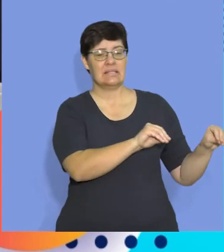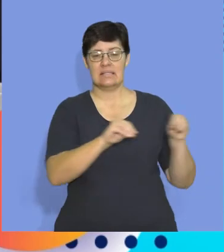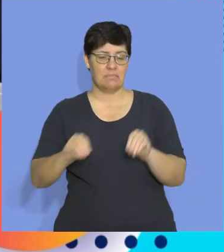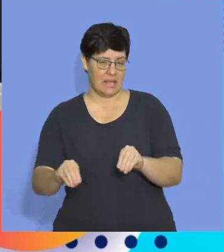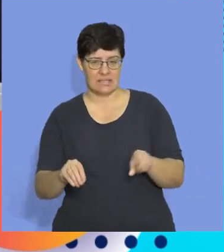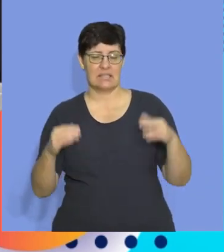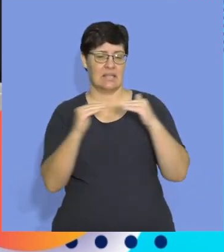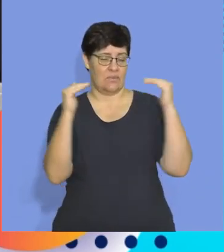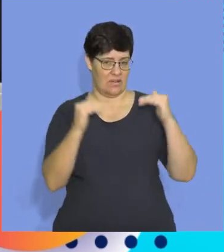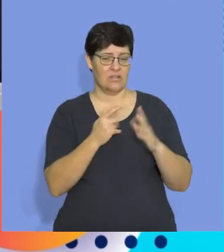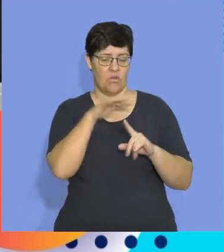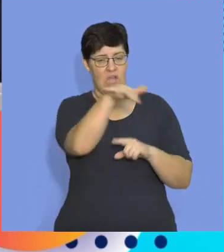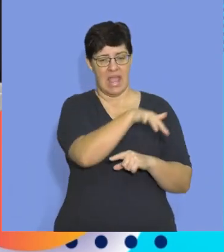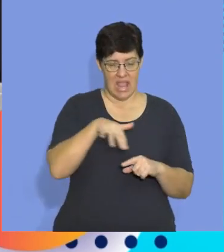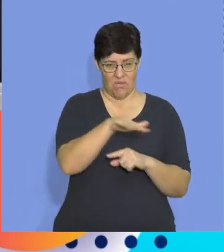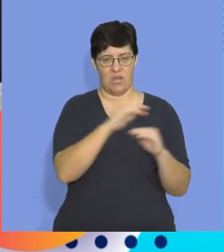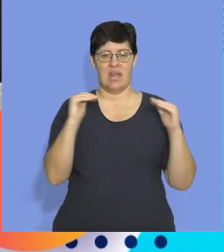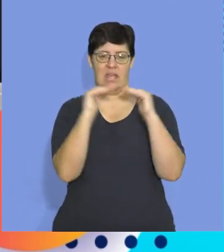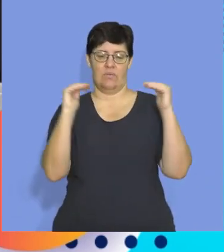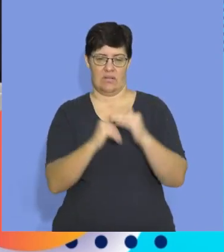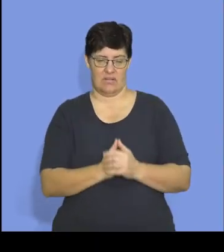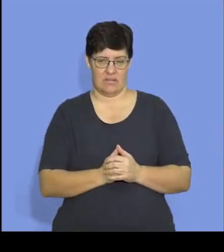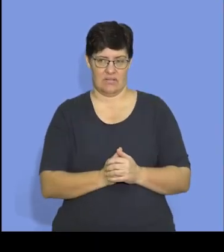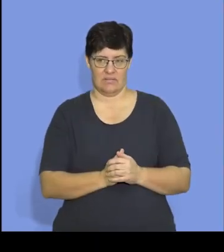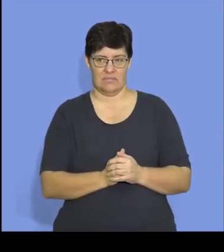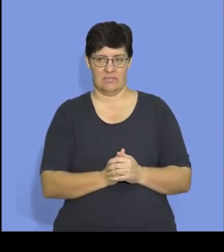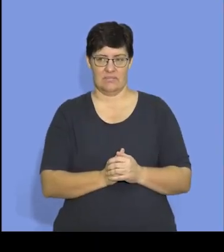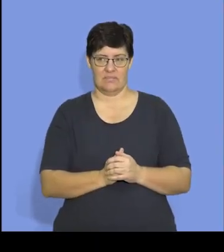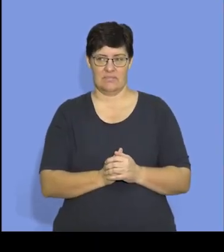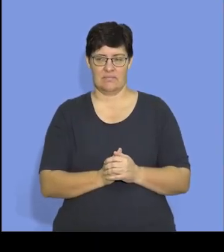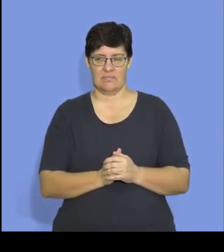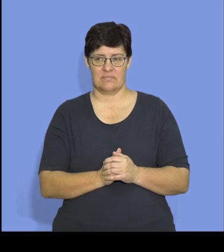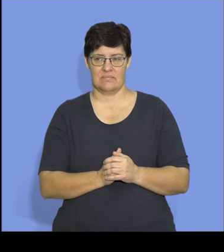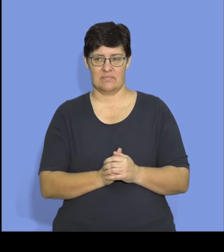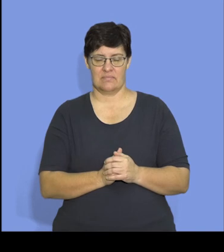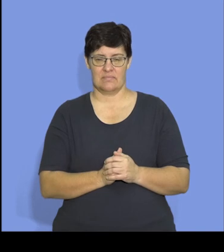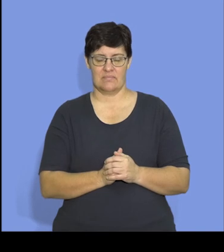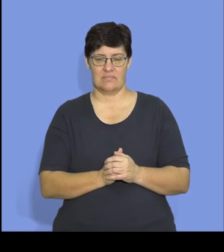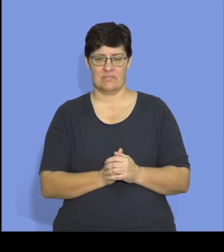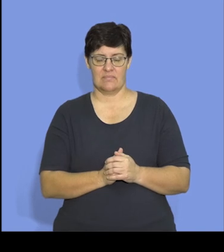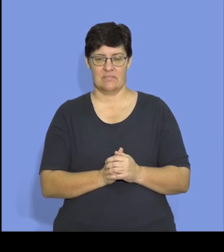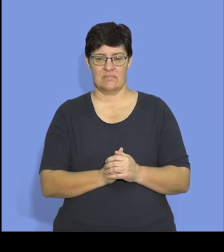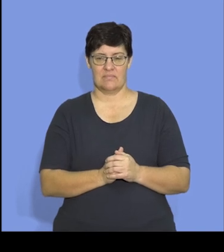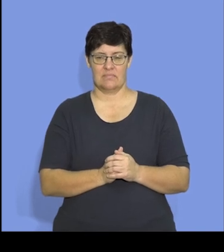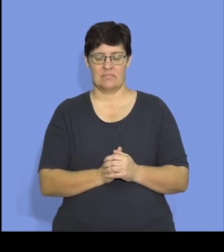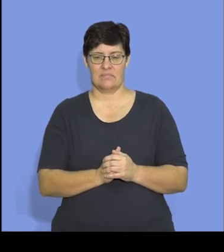their area is equal. Okay? They want the magnitude